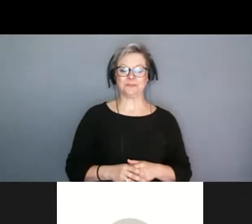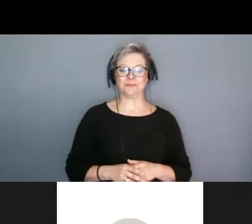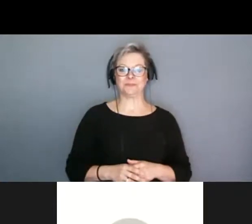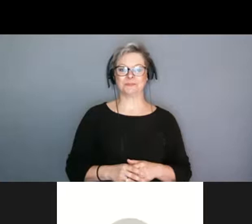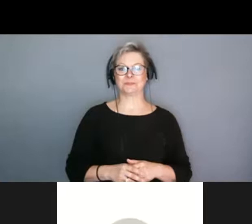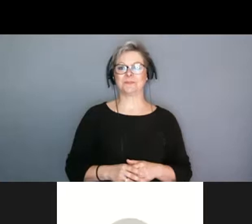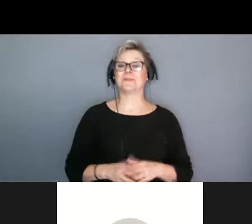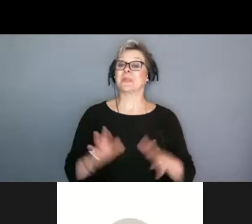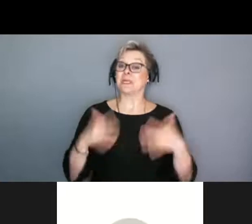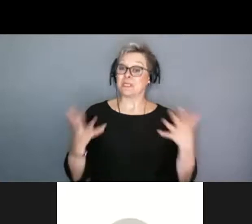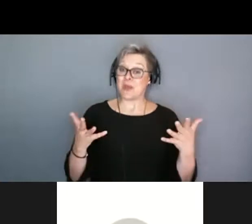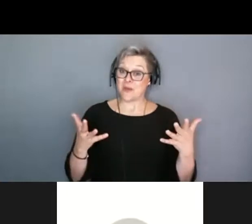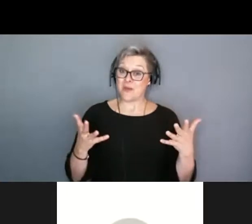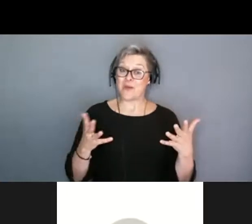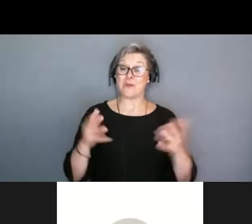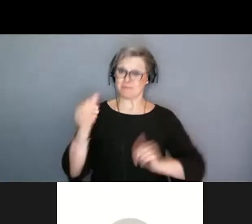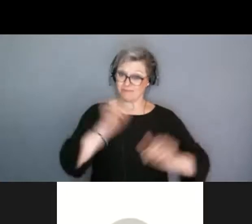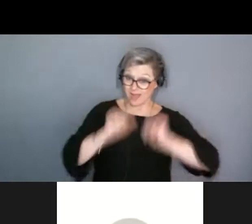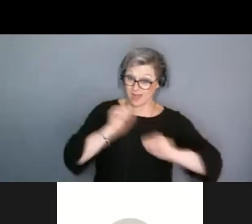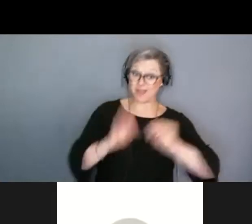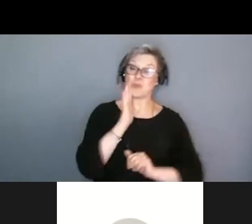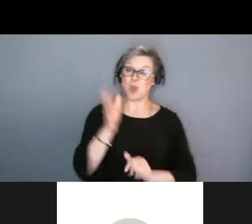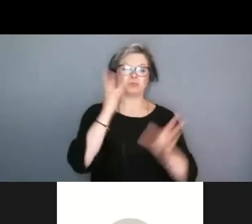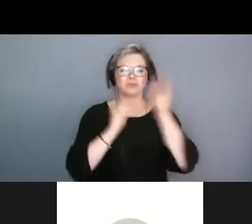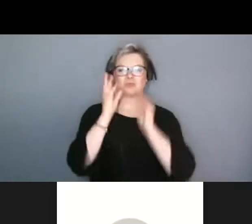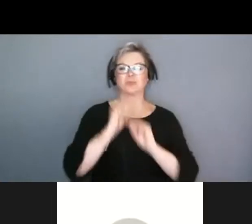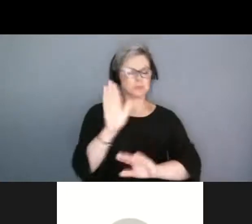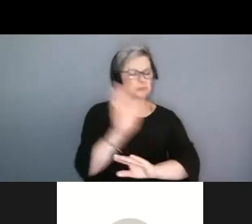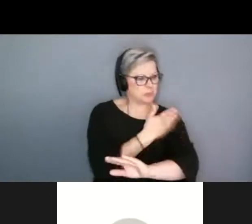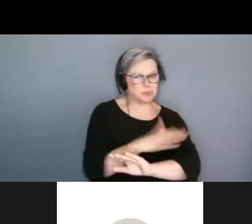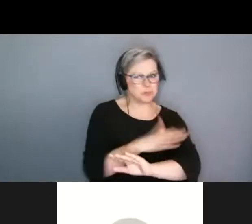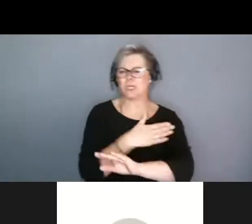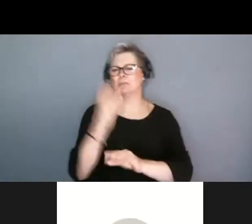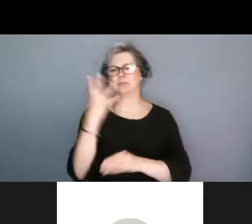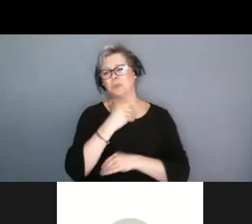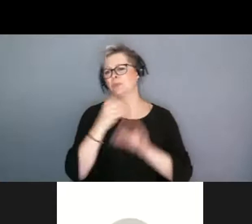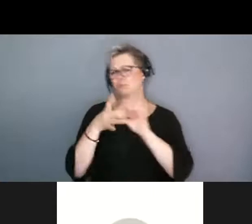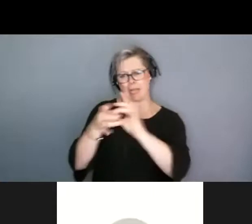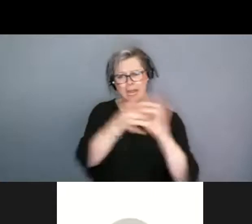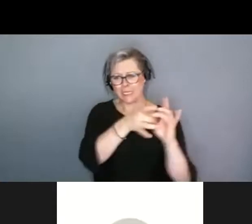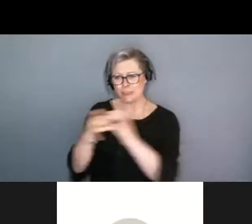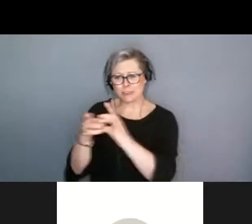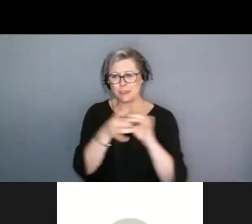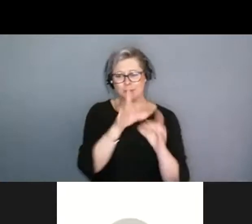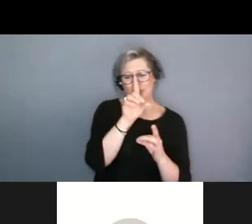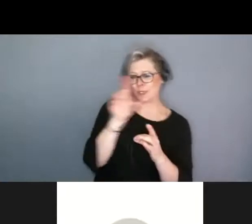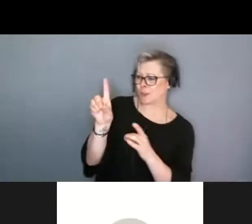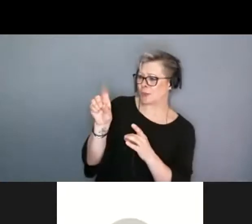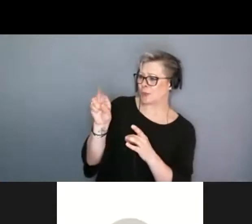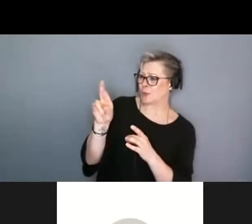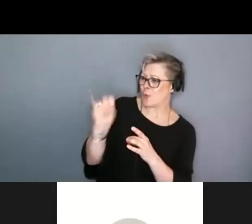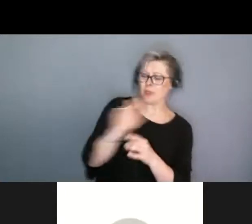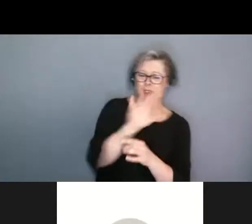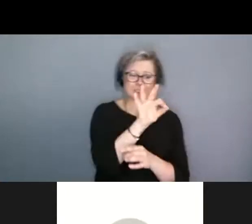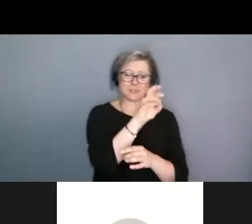there is music throughout. There's the lovely relationship between Doris and Fred, and